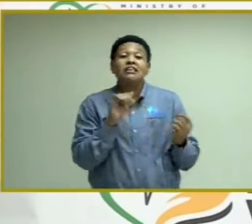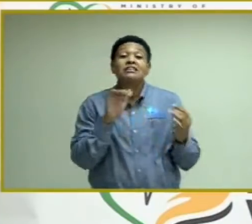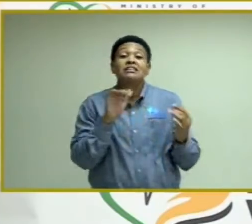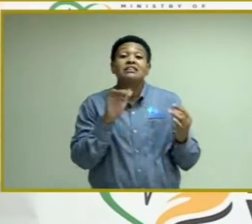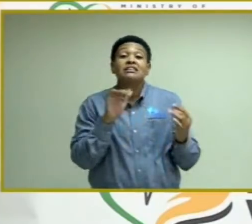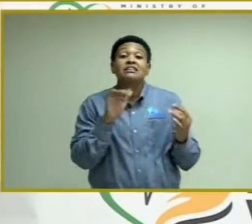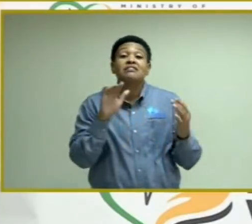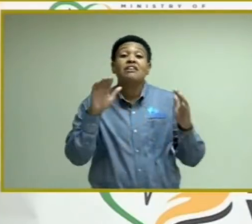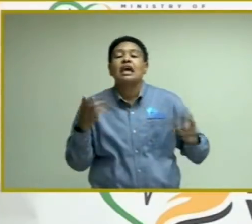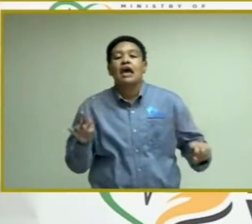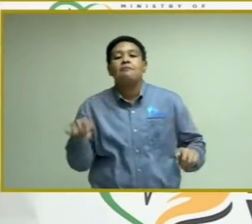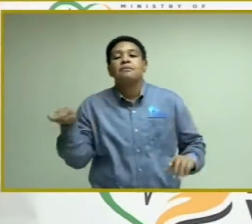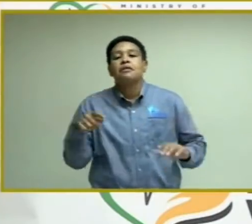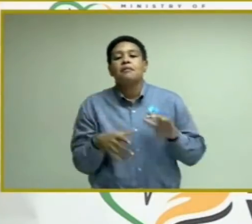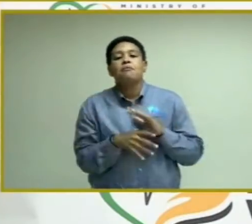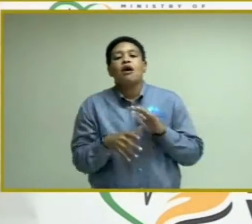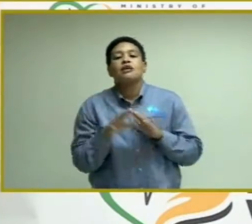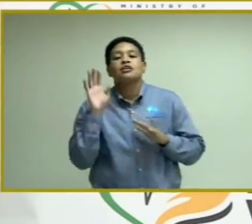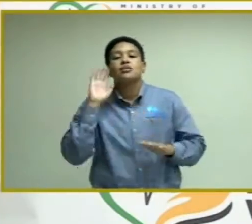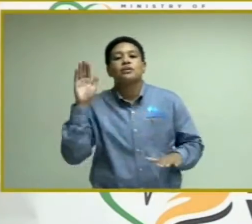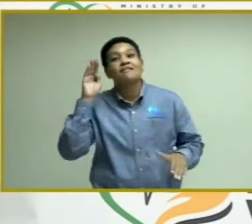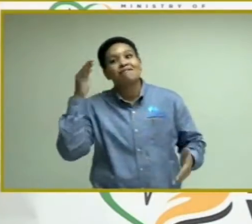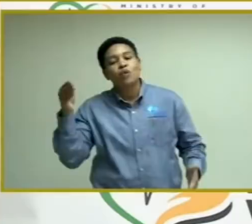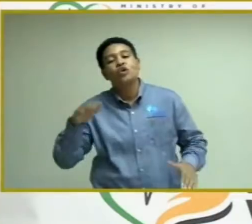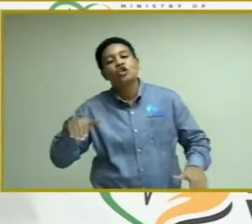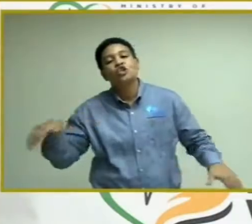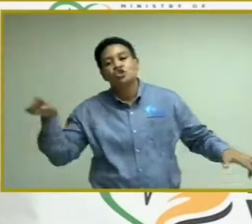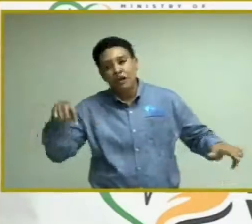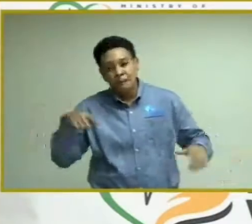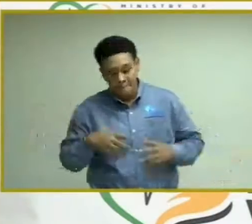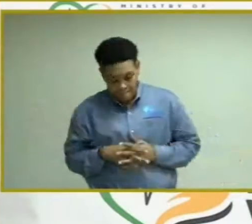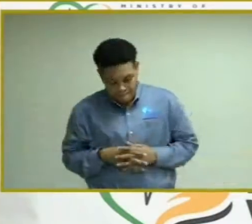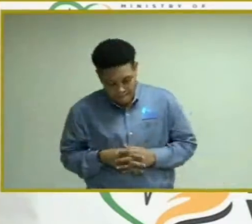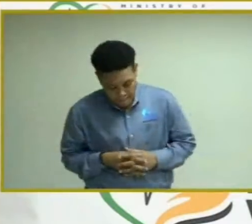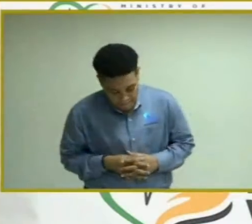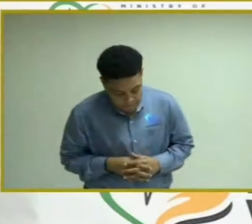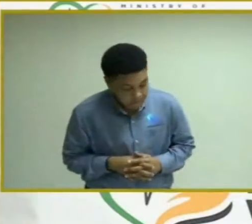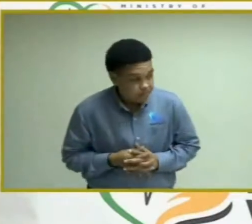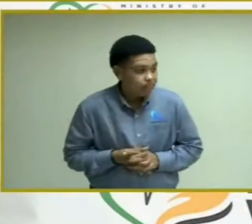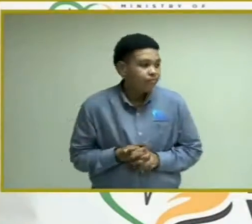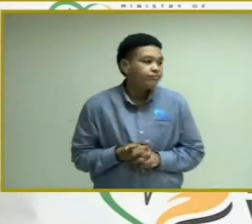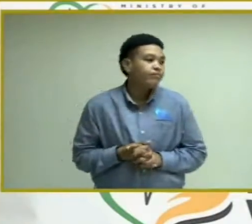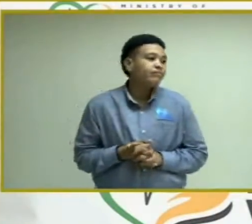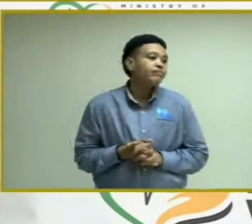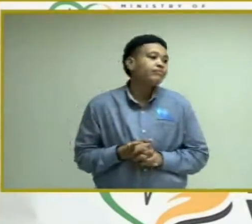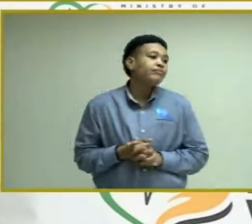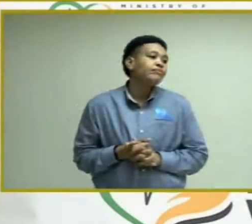classes, the priority will be on them. Now, we